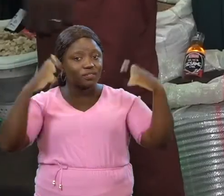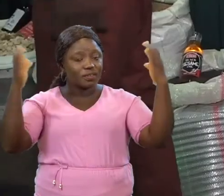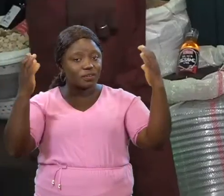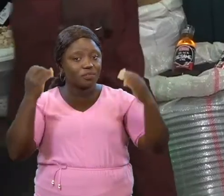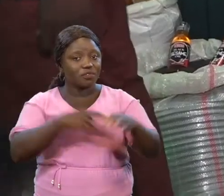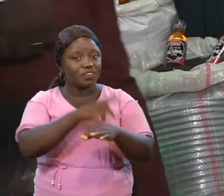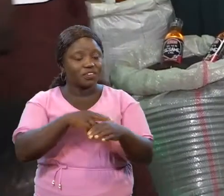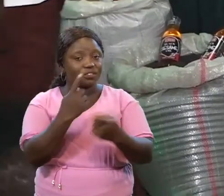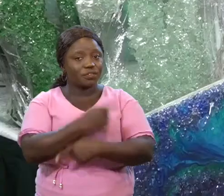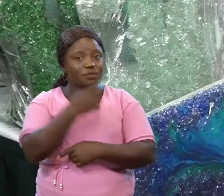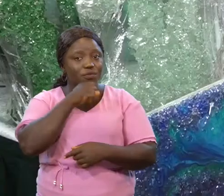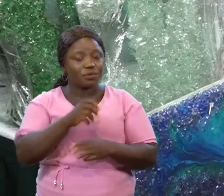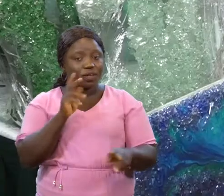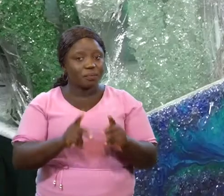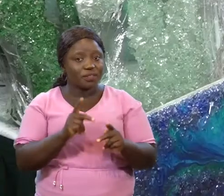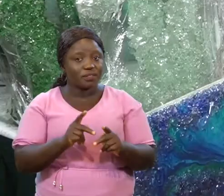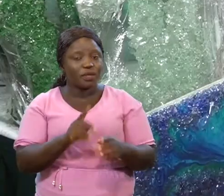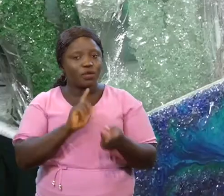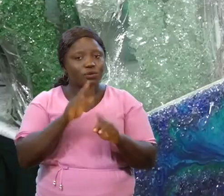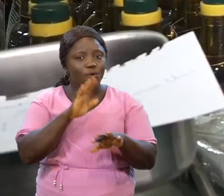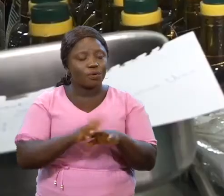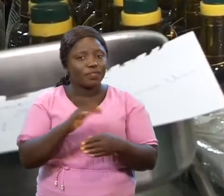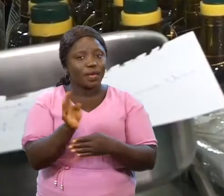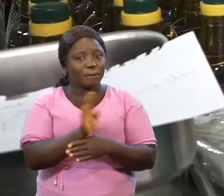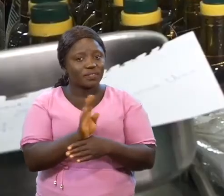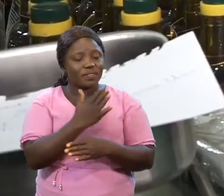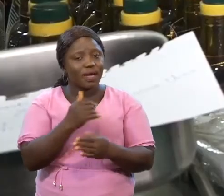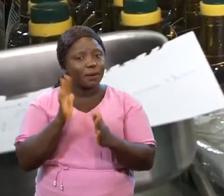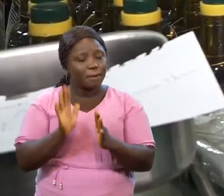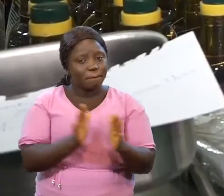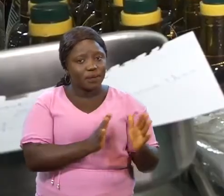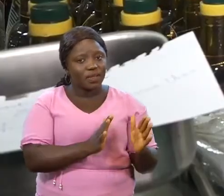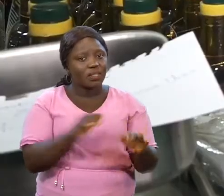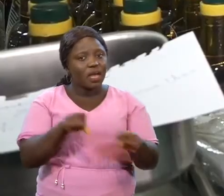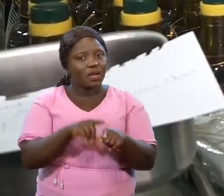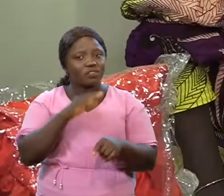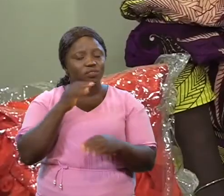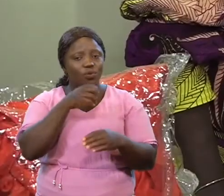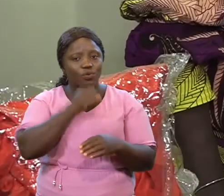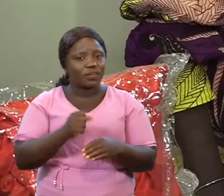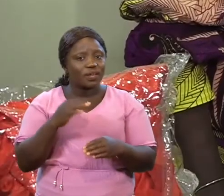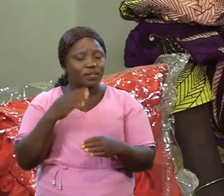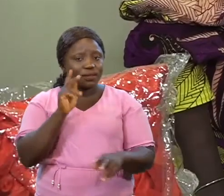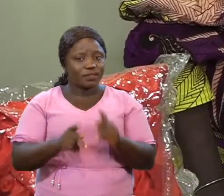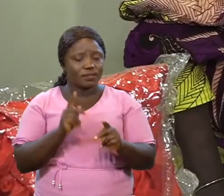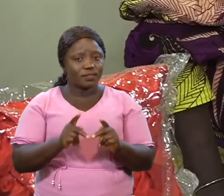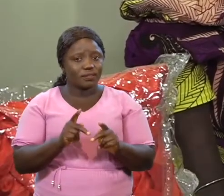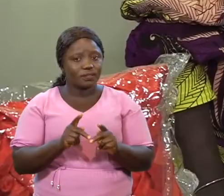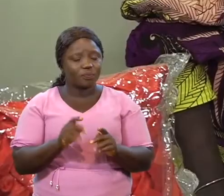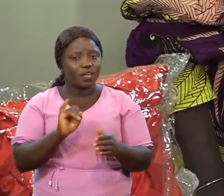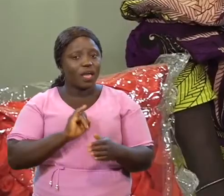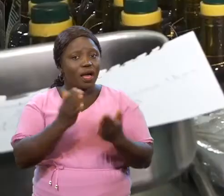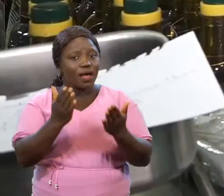the closing ceremony of the National Day of Older Persons spoke about their business and life as older